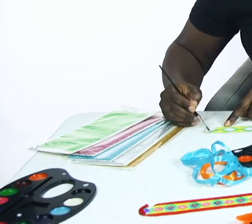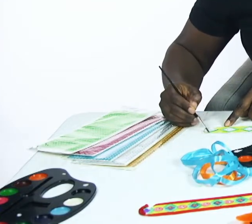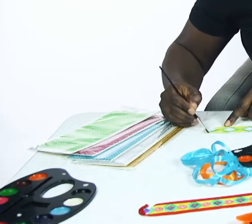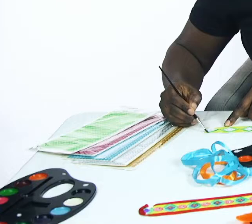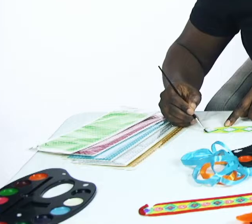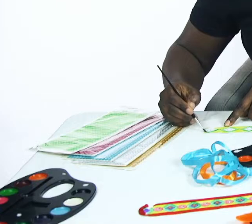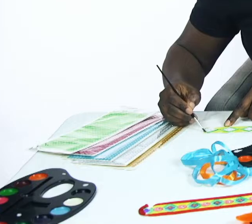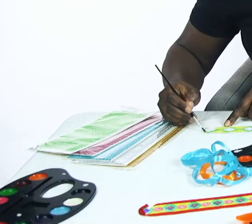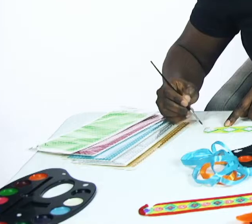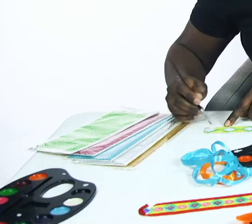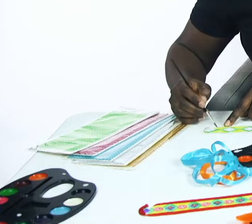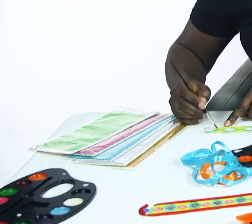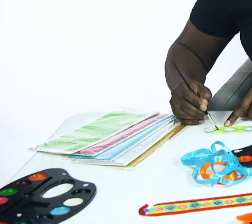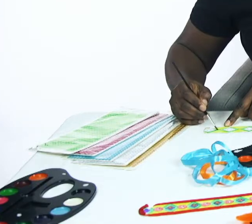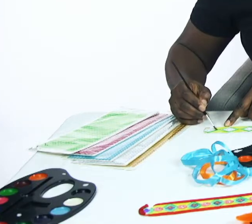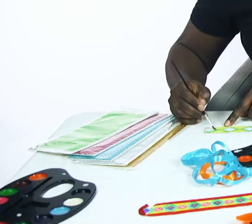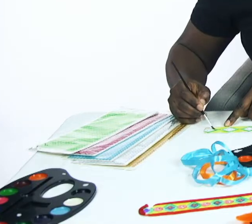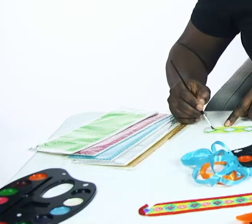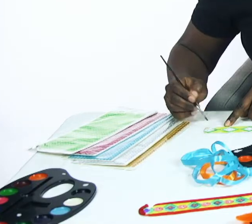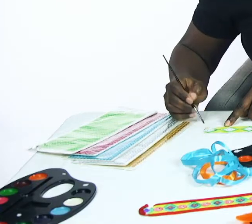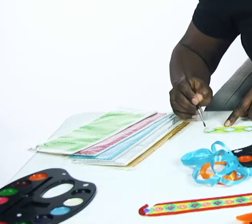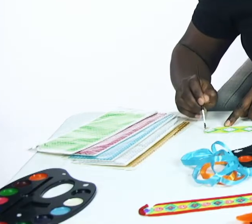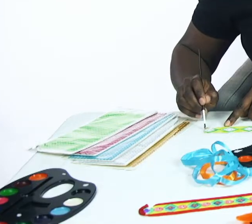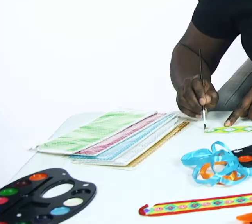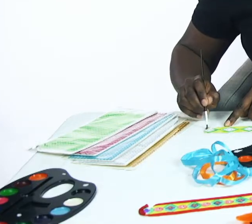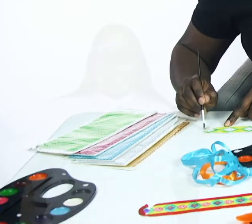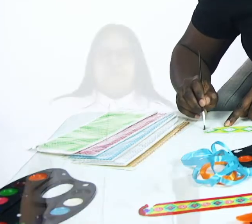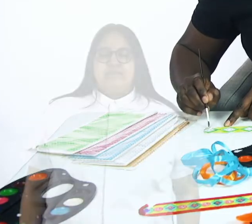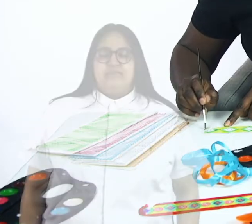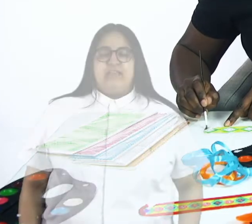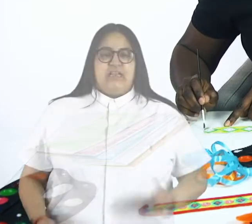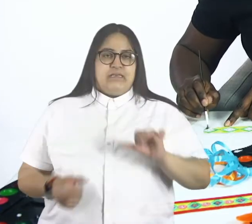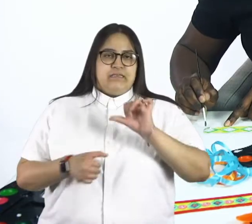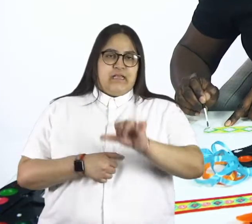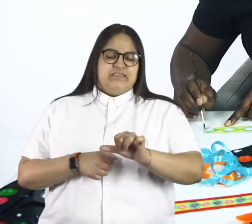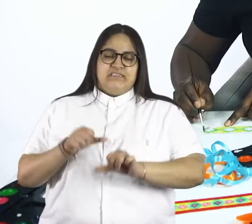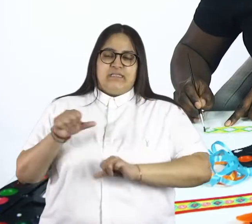And once this is done, we can go on to the next step.